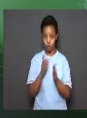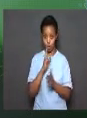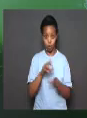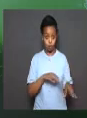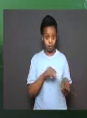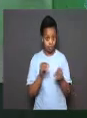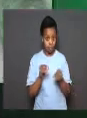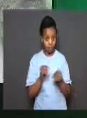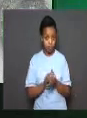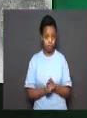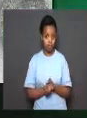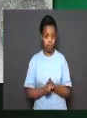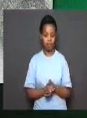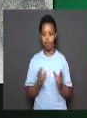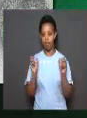students?